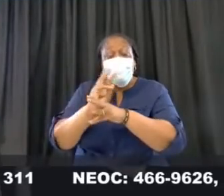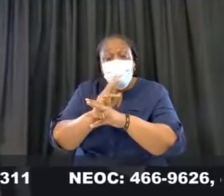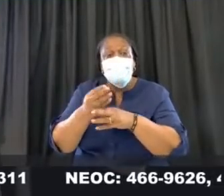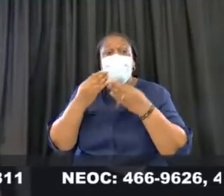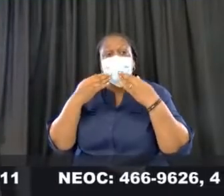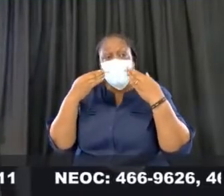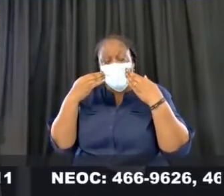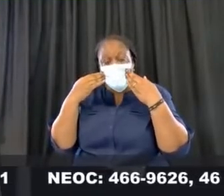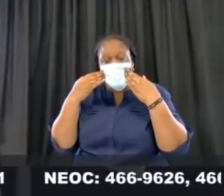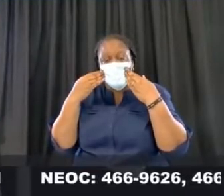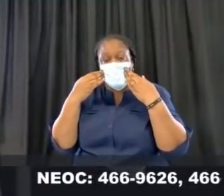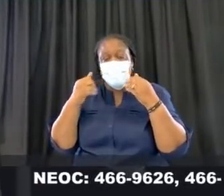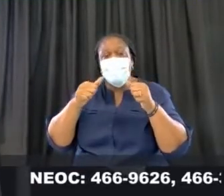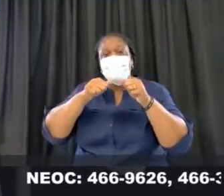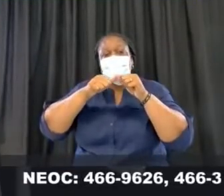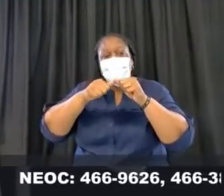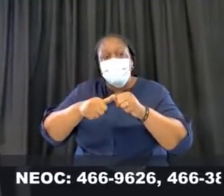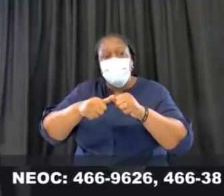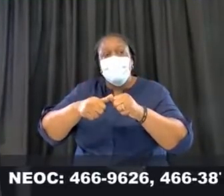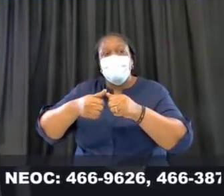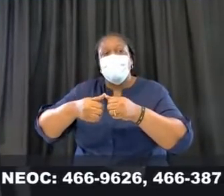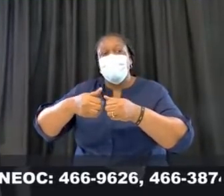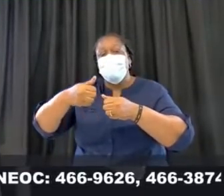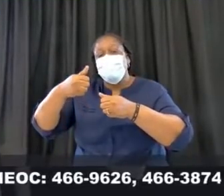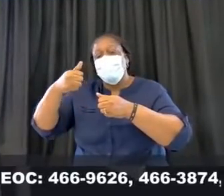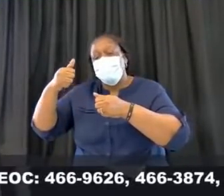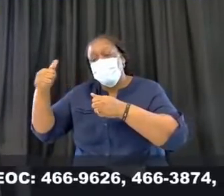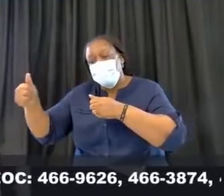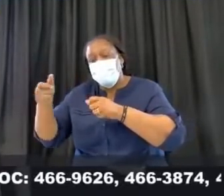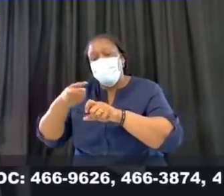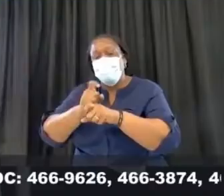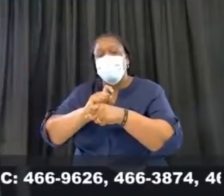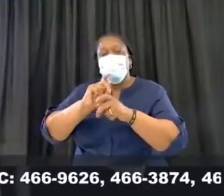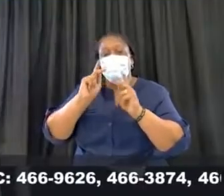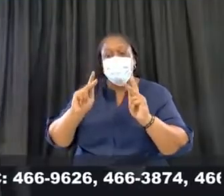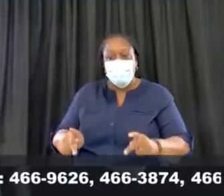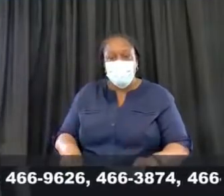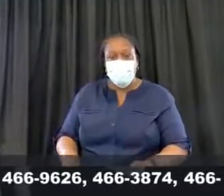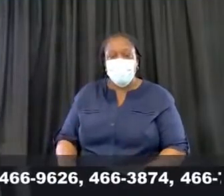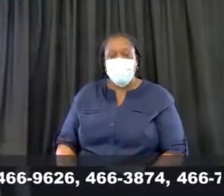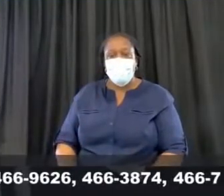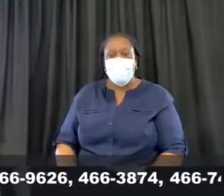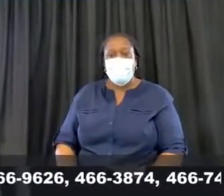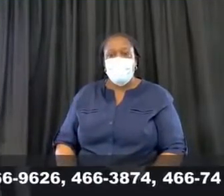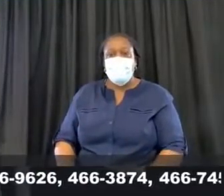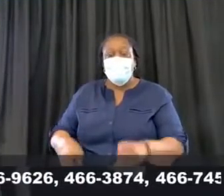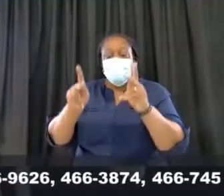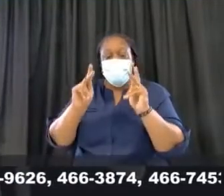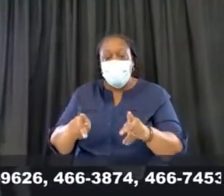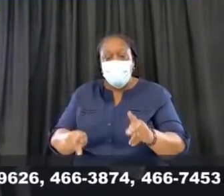physical distance, and always practice good hygiene, hand hygiene practices.